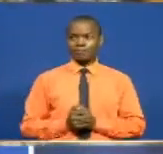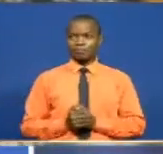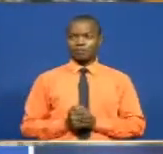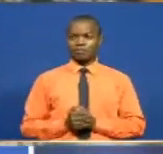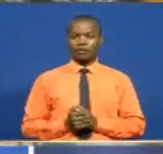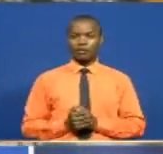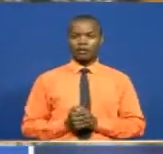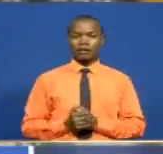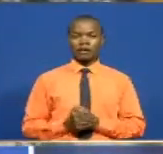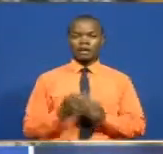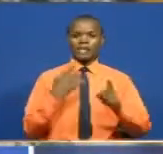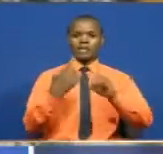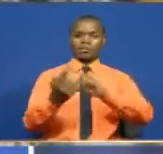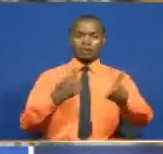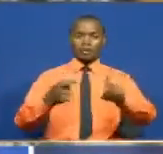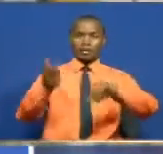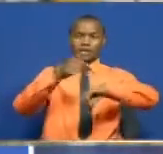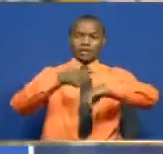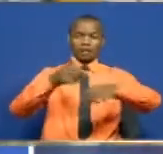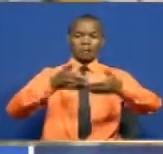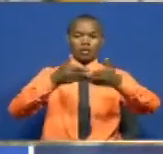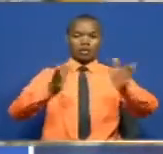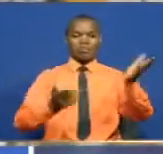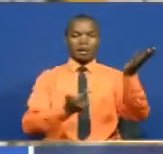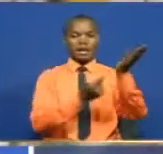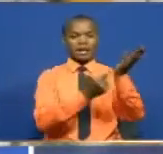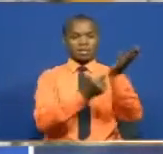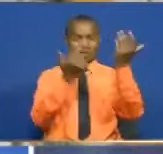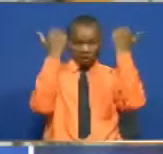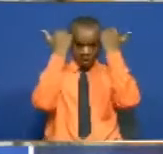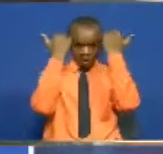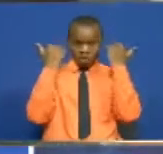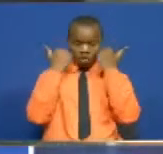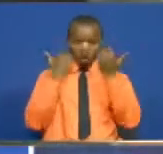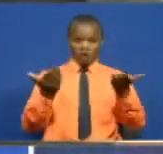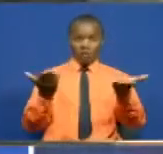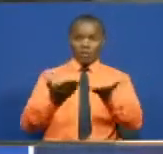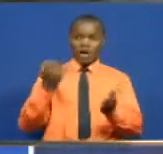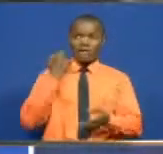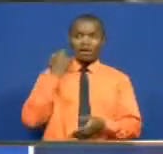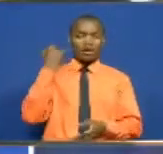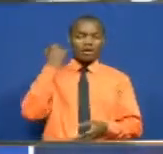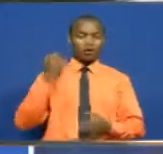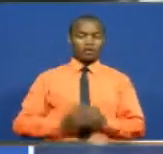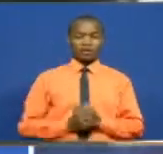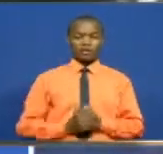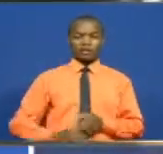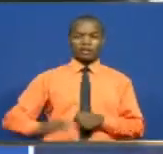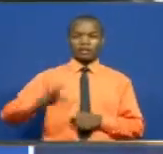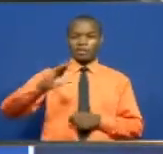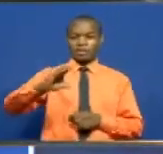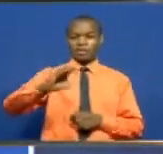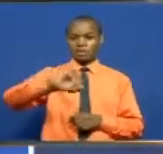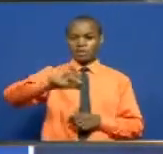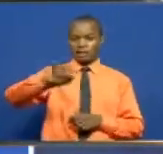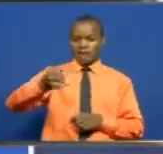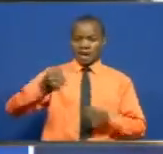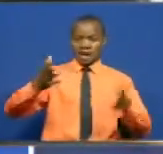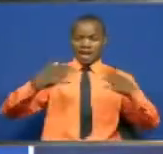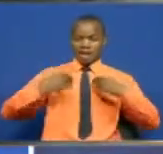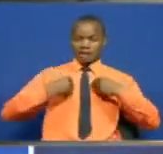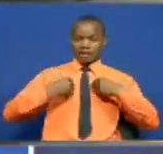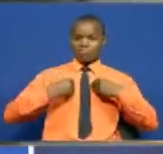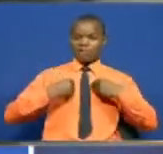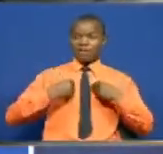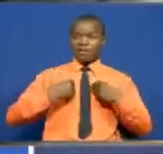Speaking when he commissioned the ultra-modern court complex in Nakuru, Chief Justice David Maraga admitted there was